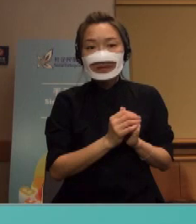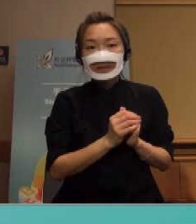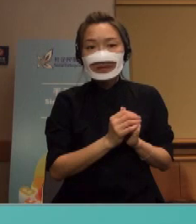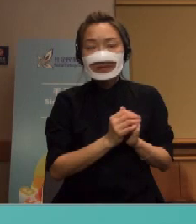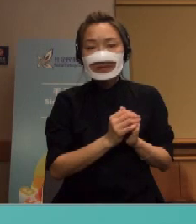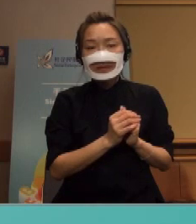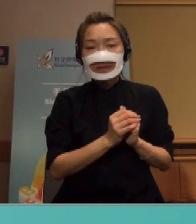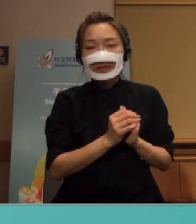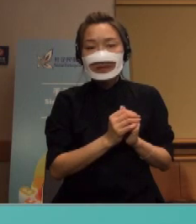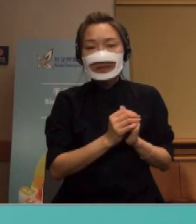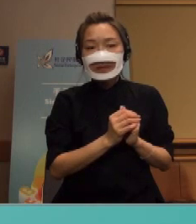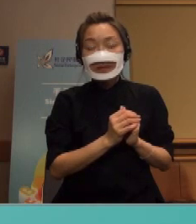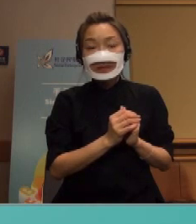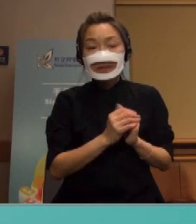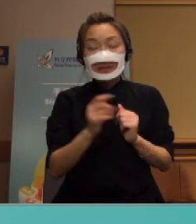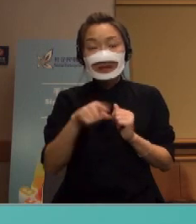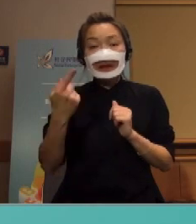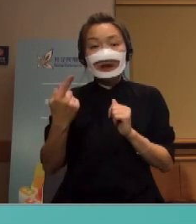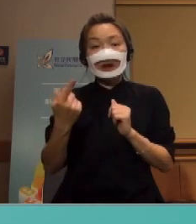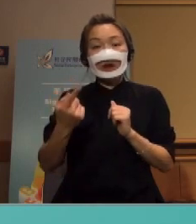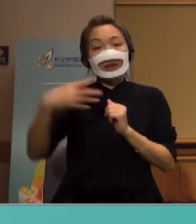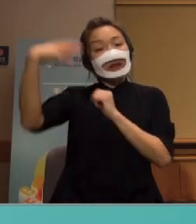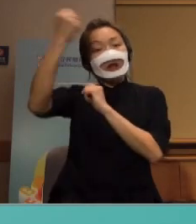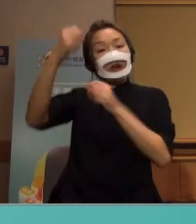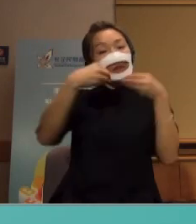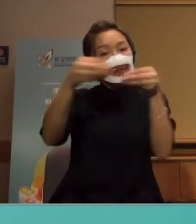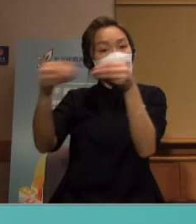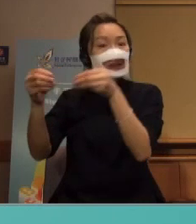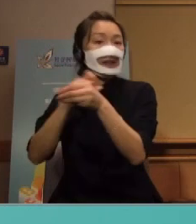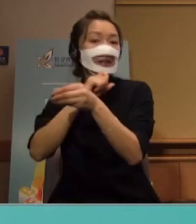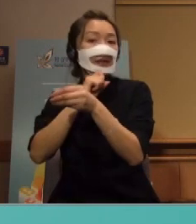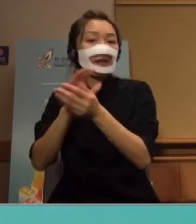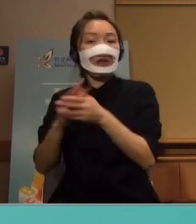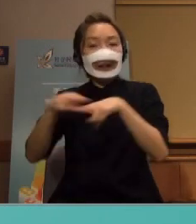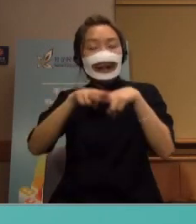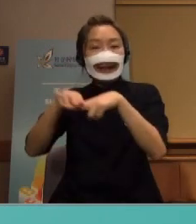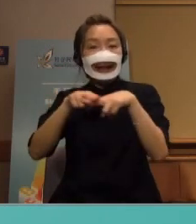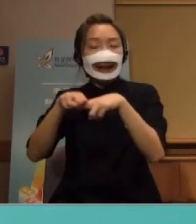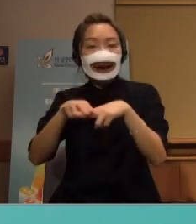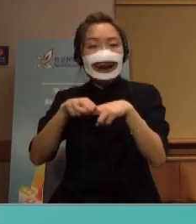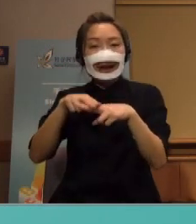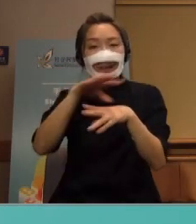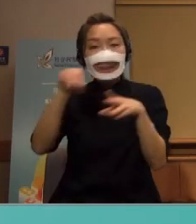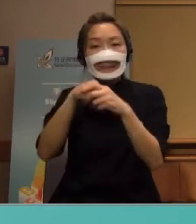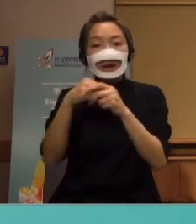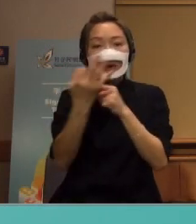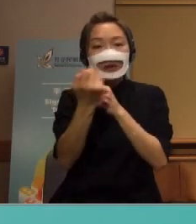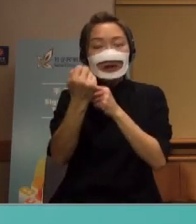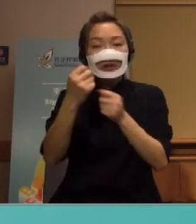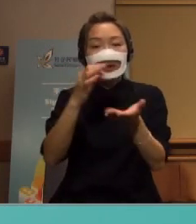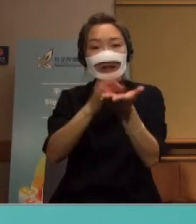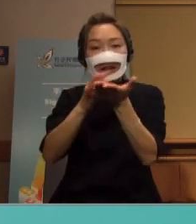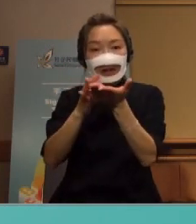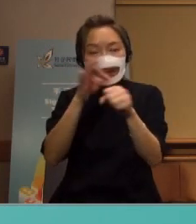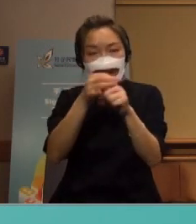30 WWF CEOs across Asia Pacific, including Philippines, Malaysia, Bhutan, Singapore, UAE, etc.,